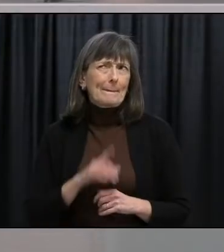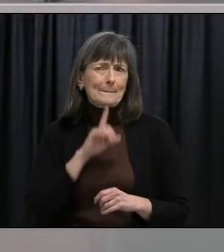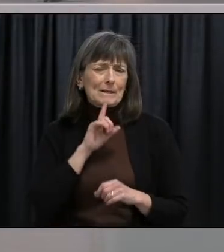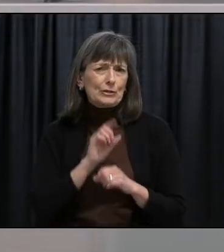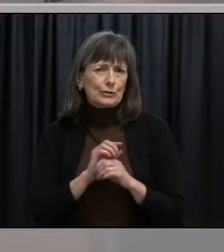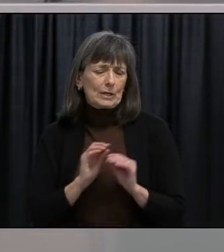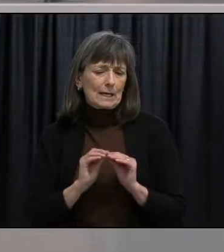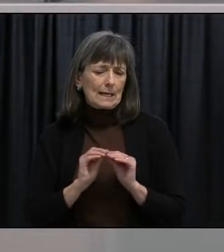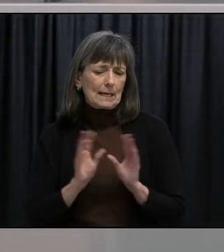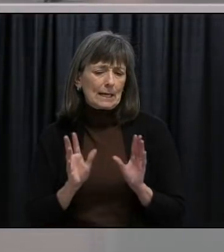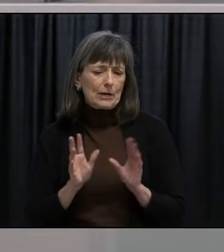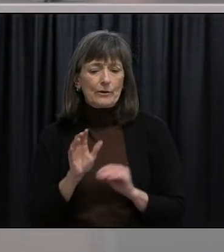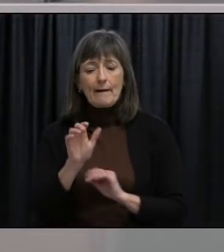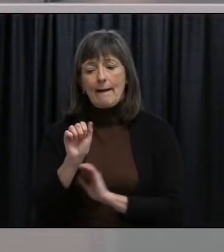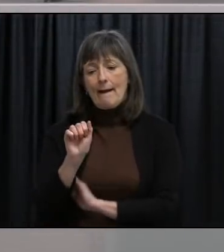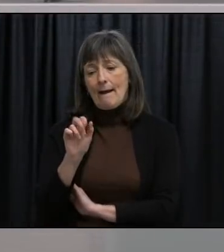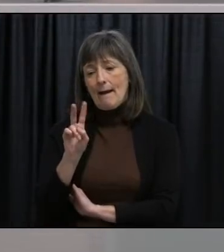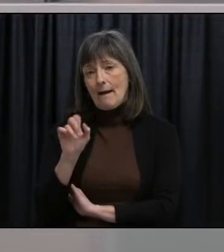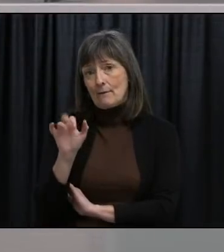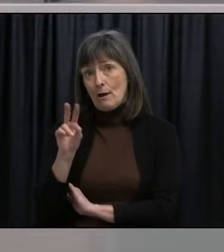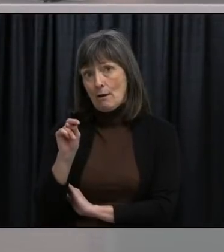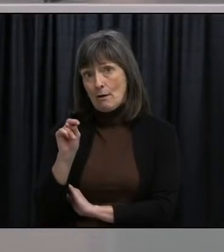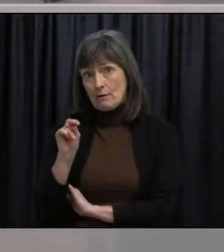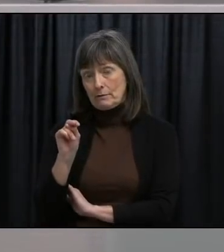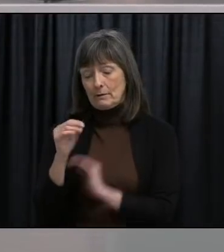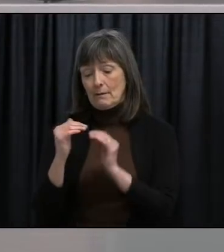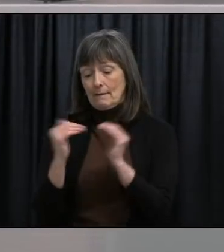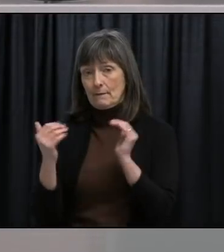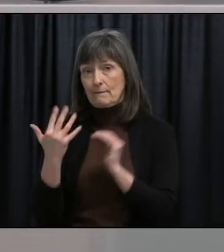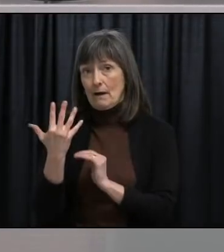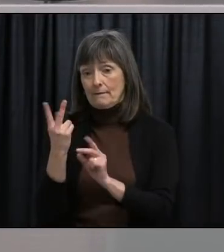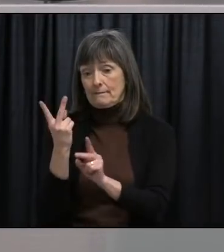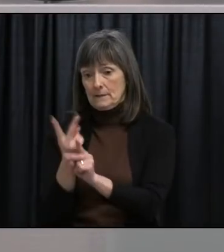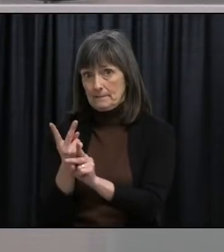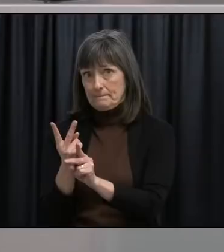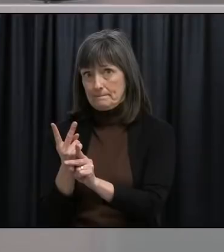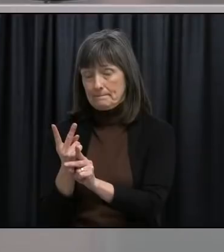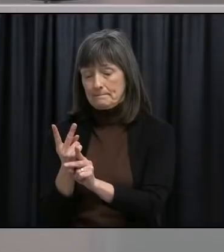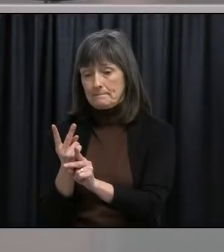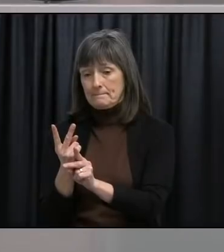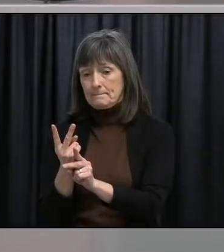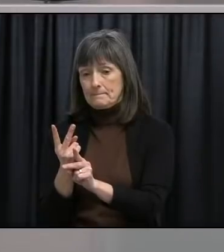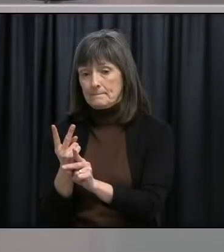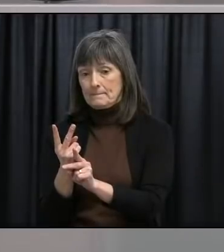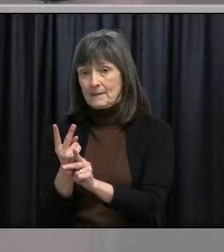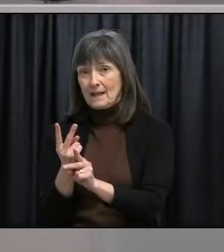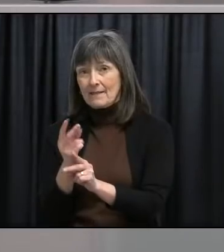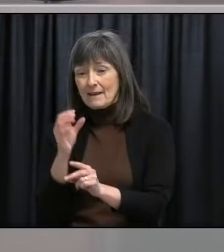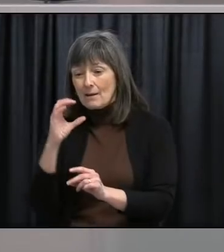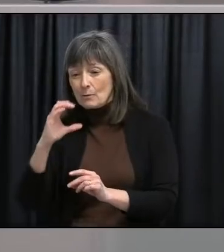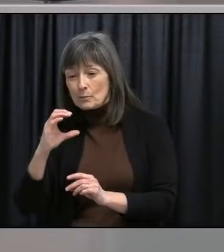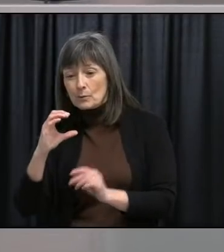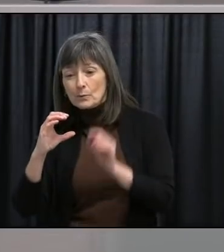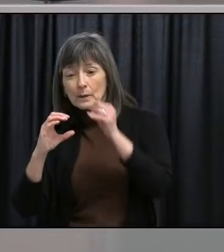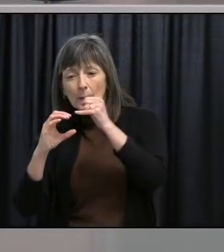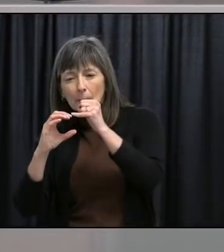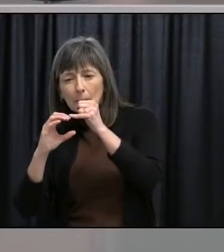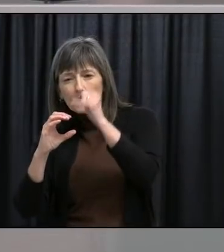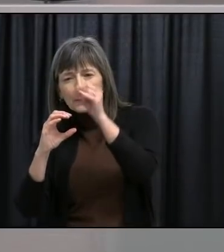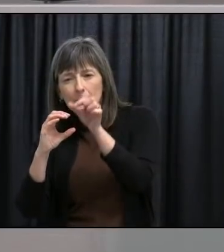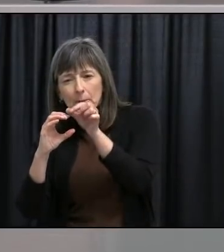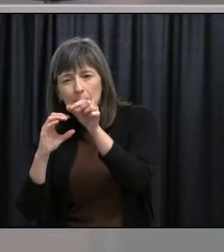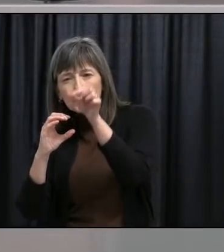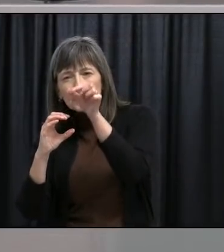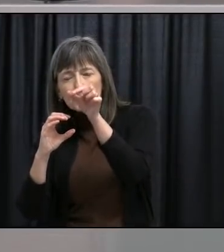say that the Avalon Peninsula is remaining at alert level 5, does that include the isthmus? Does it go all the way to Come By Chance?